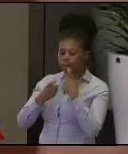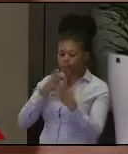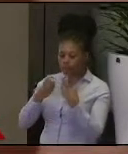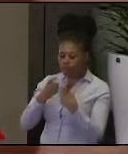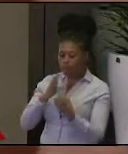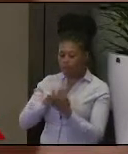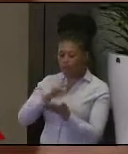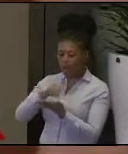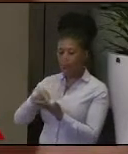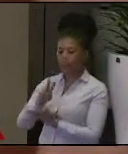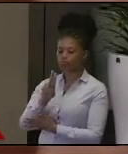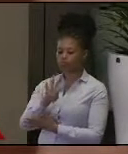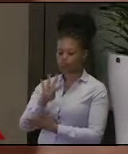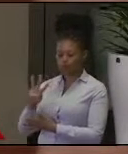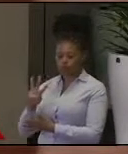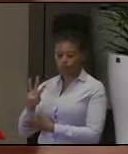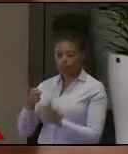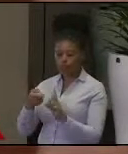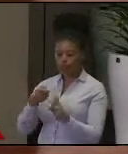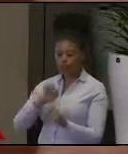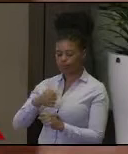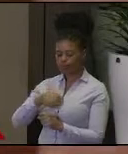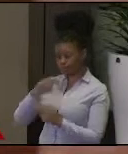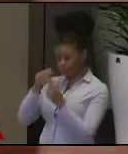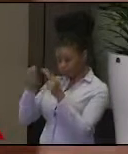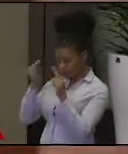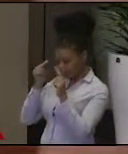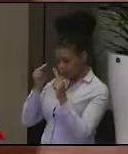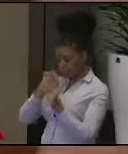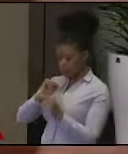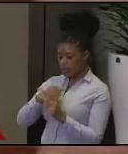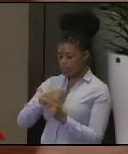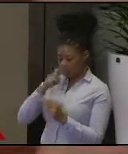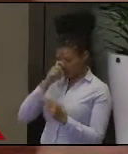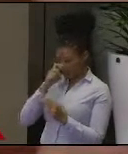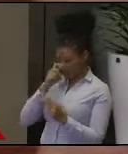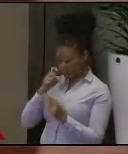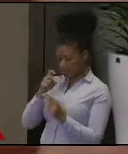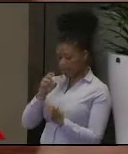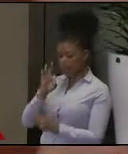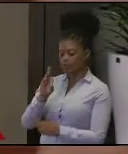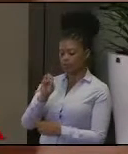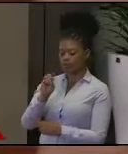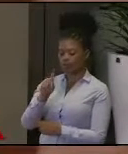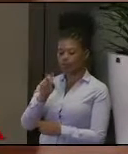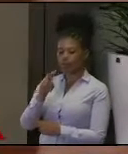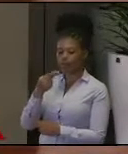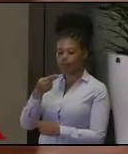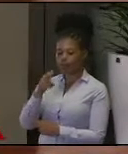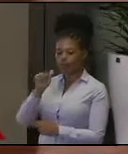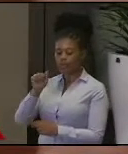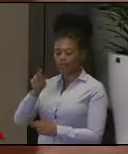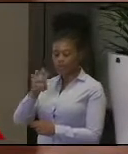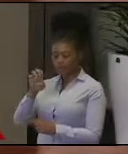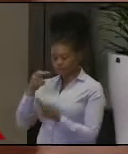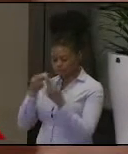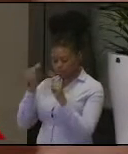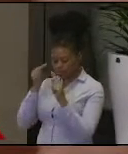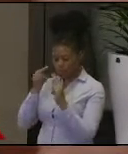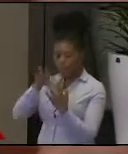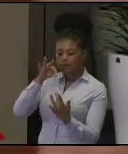placed 24 of them from our university and our sister university of Fort Hare across selected Eastern